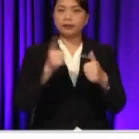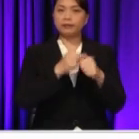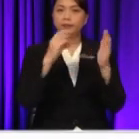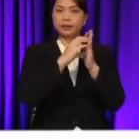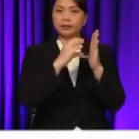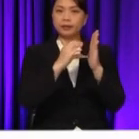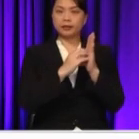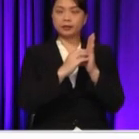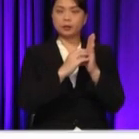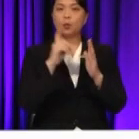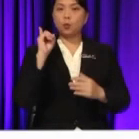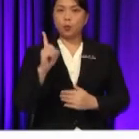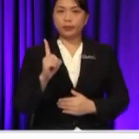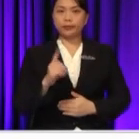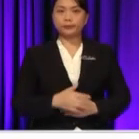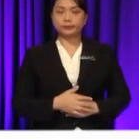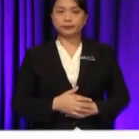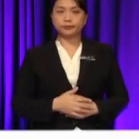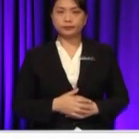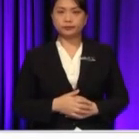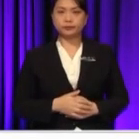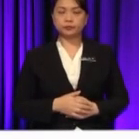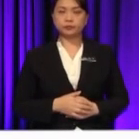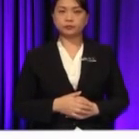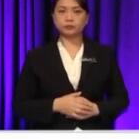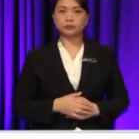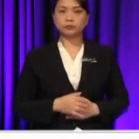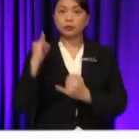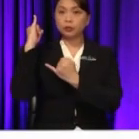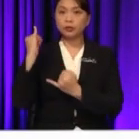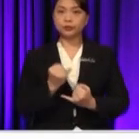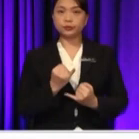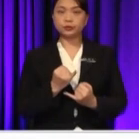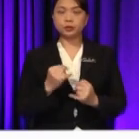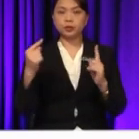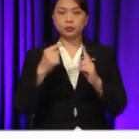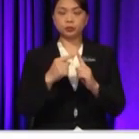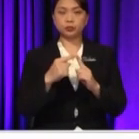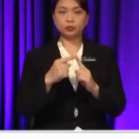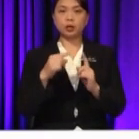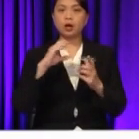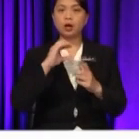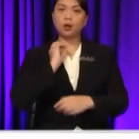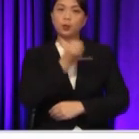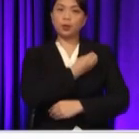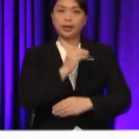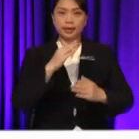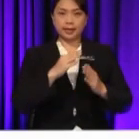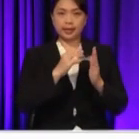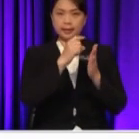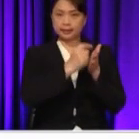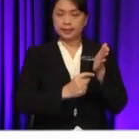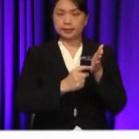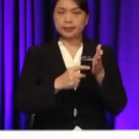paragraph one. So in paragraph one or introduction part, we are going to introduce the topic of our article. And then we are going to